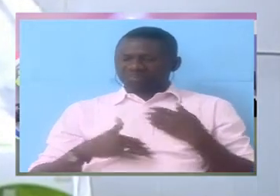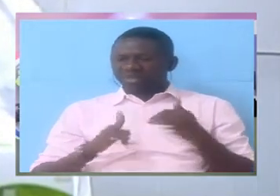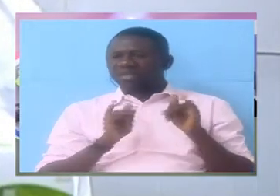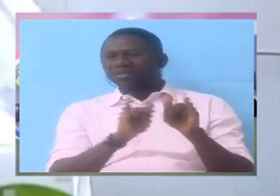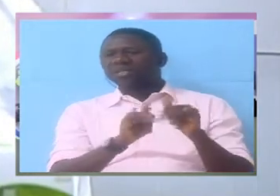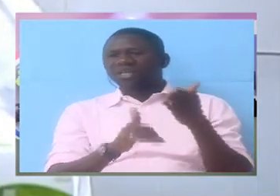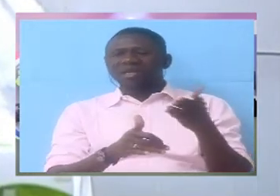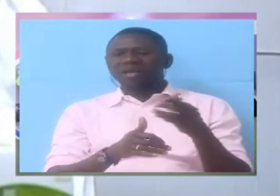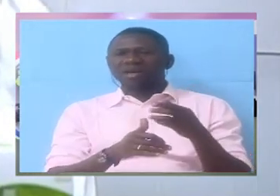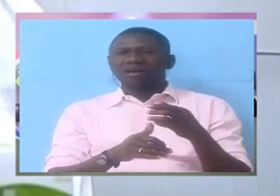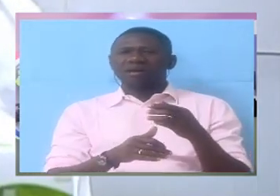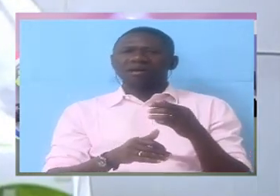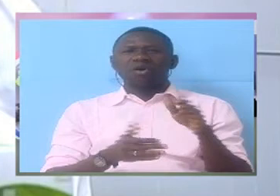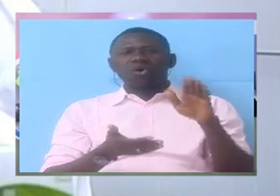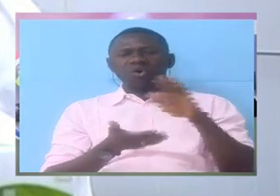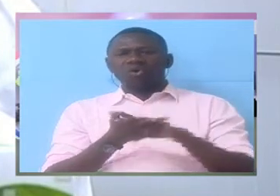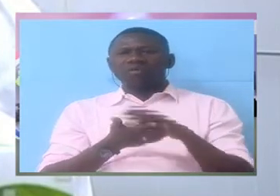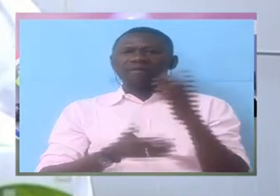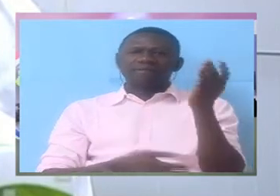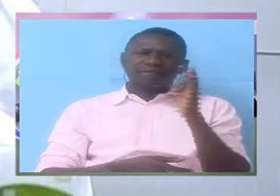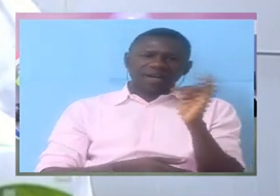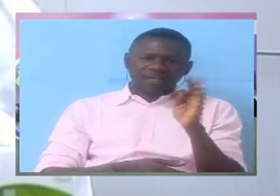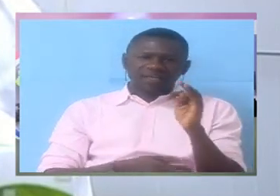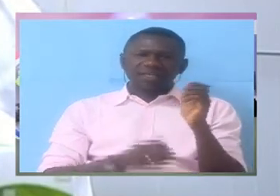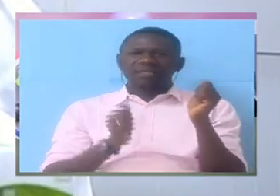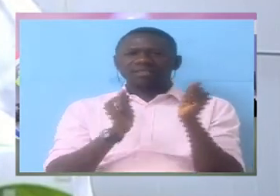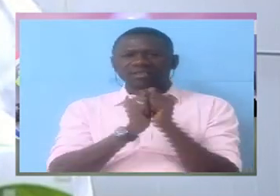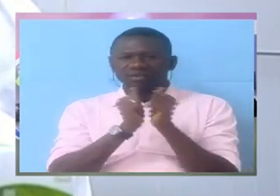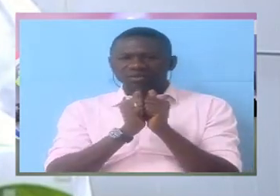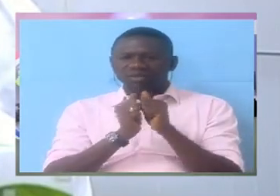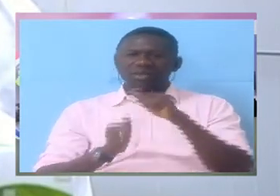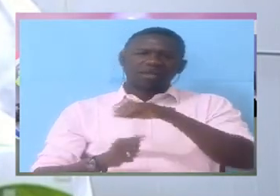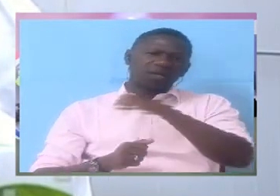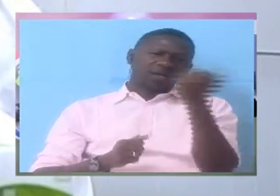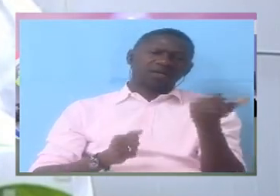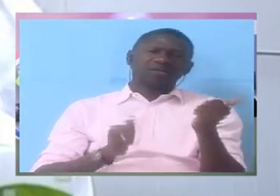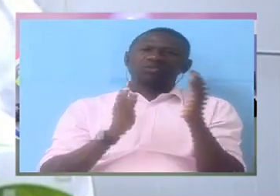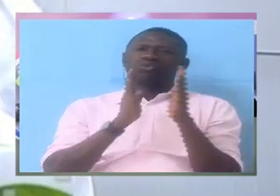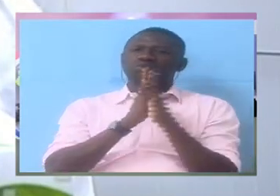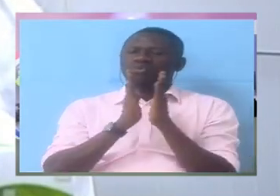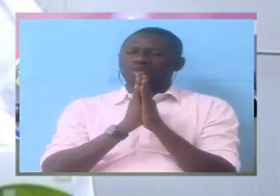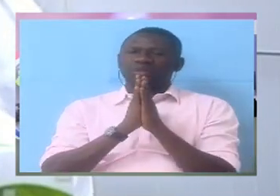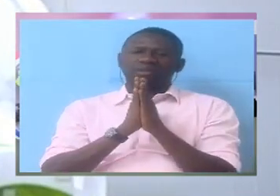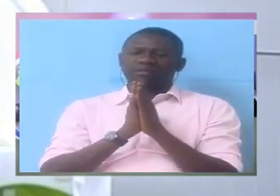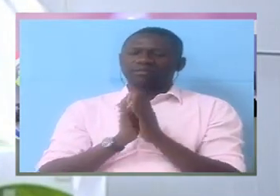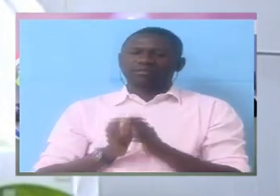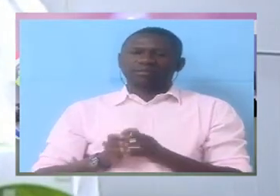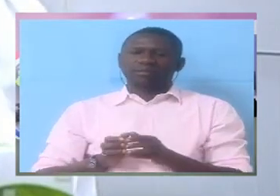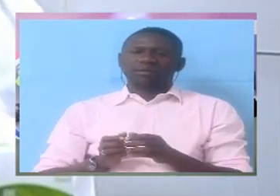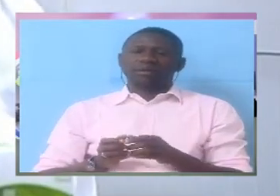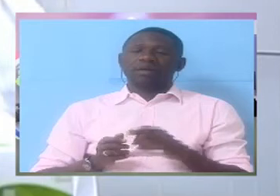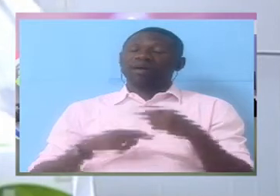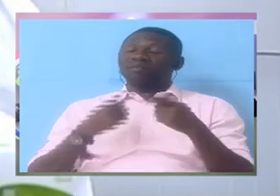Sunday. Nga arjumo ni sibito ni dimaso beke woleto. My family even didn't know where I was.